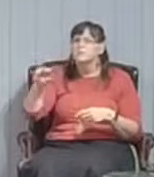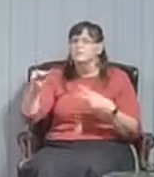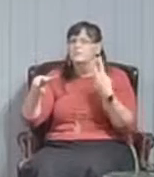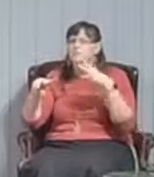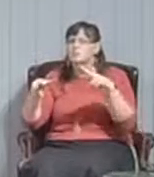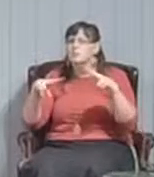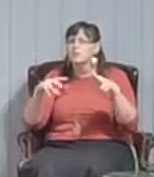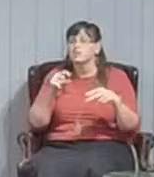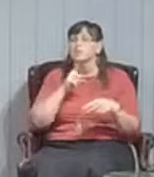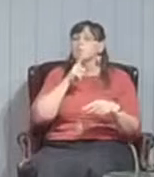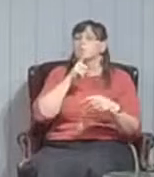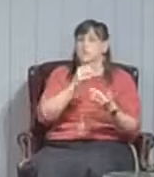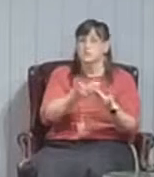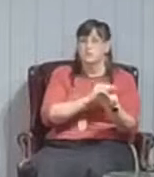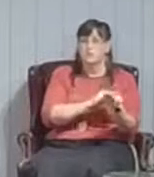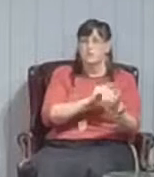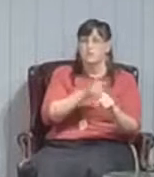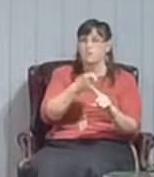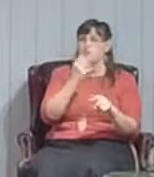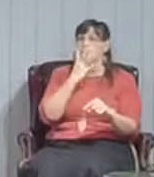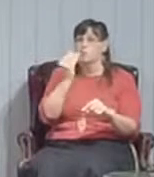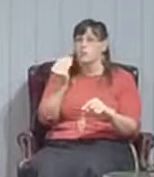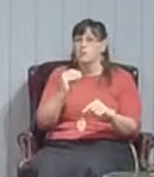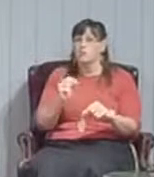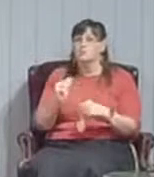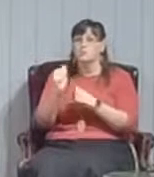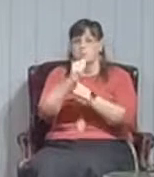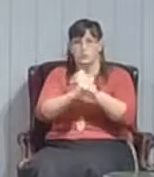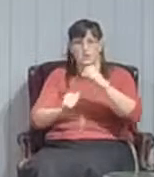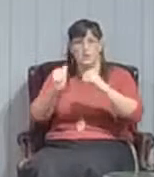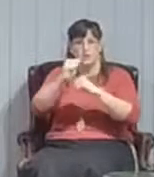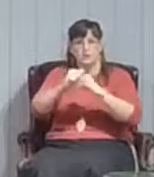wolf, and so that he can protect his sheep.